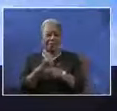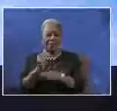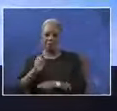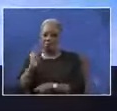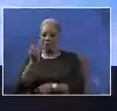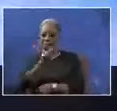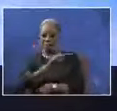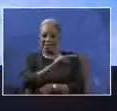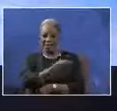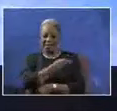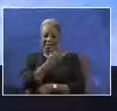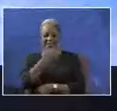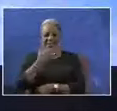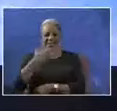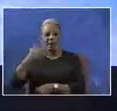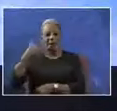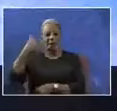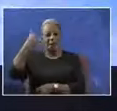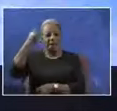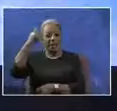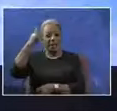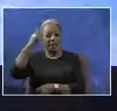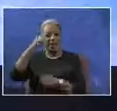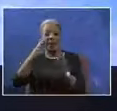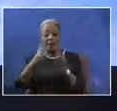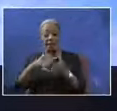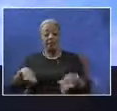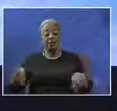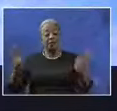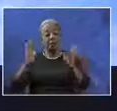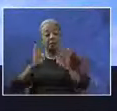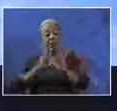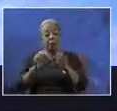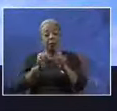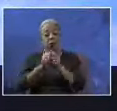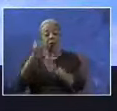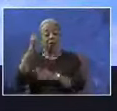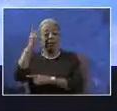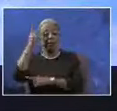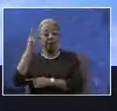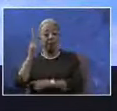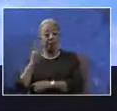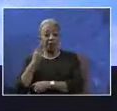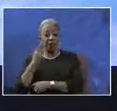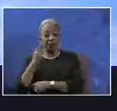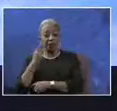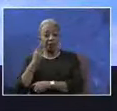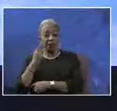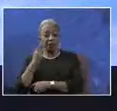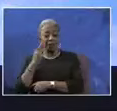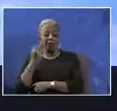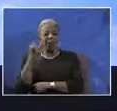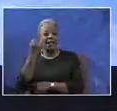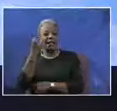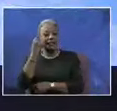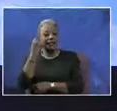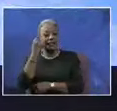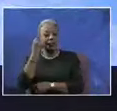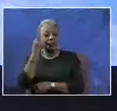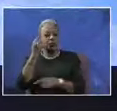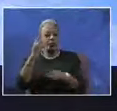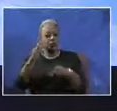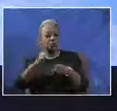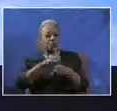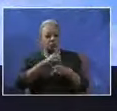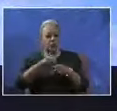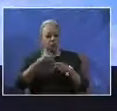which is important in parenting. If you discipline your children, make sure